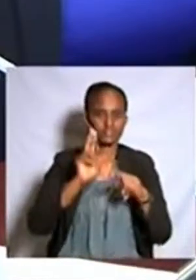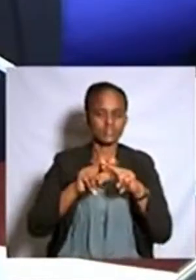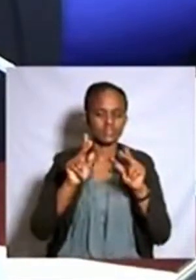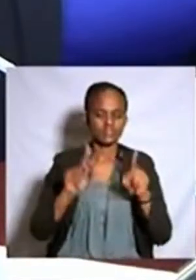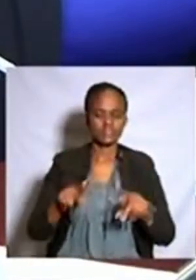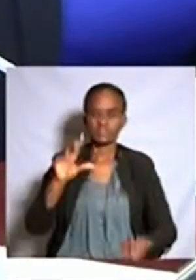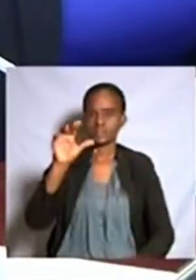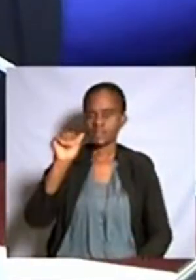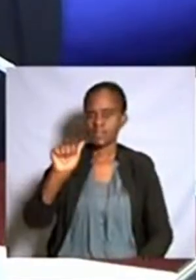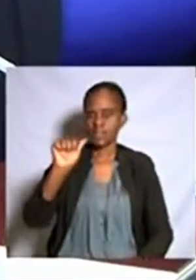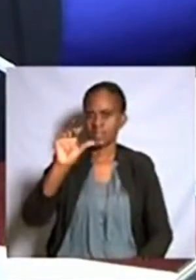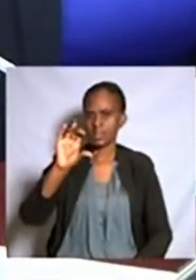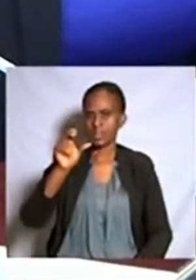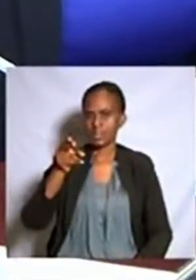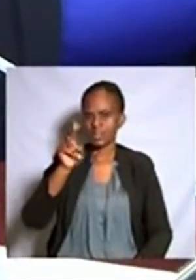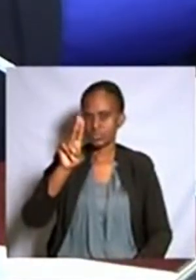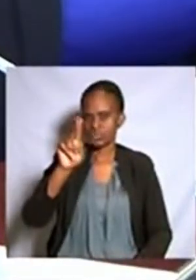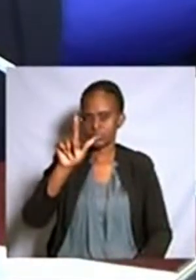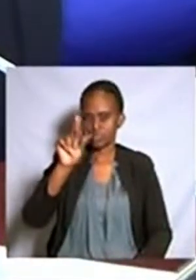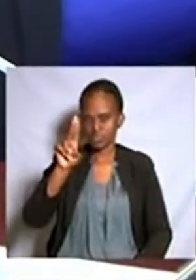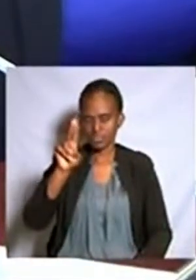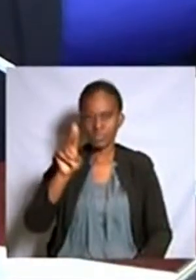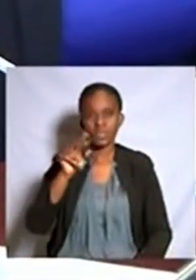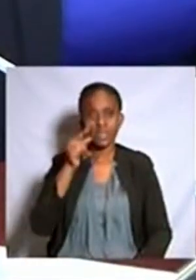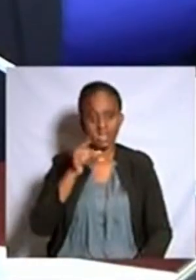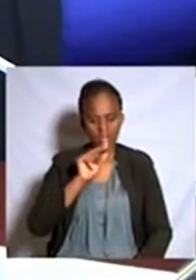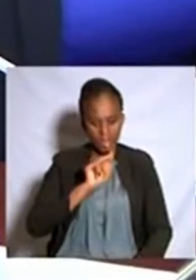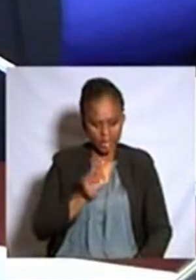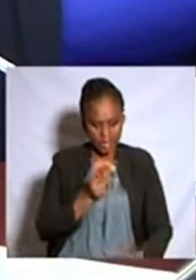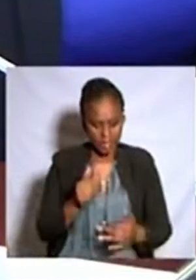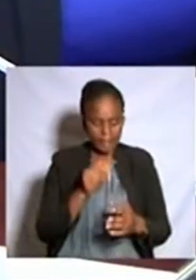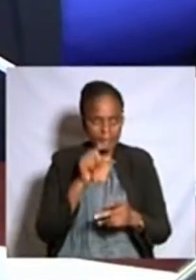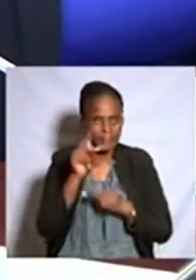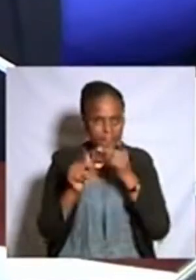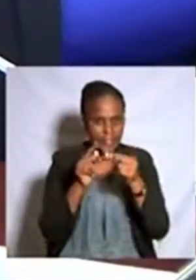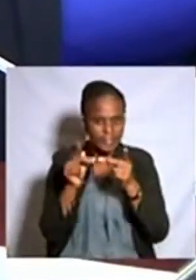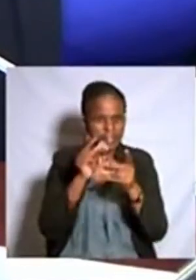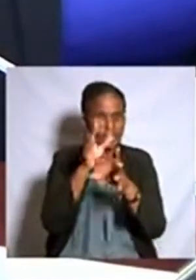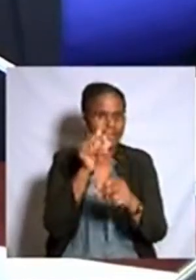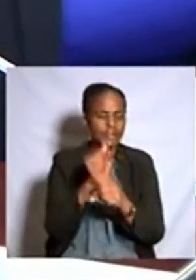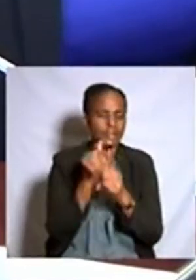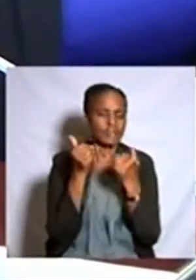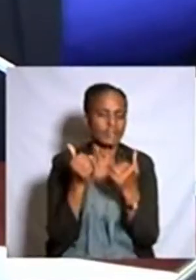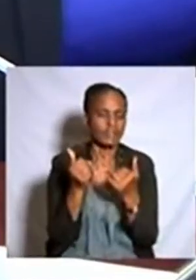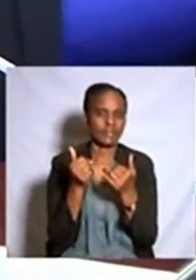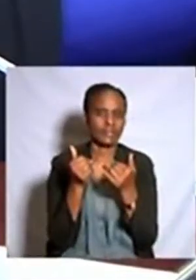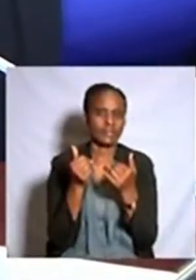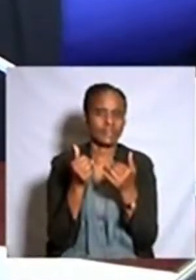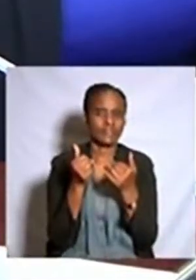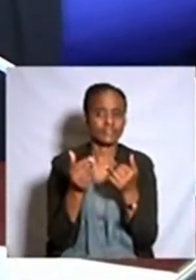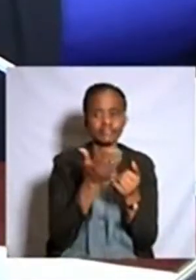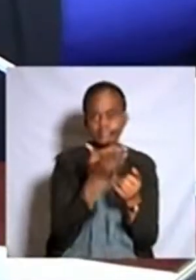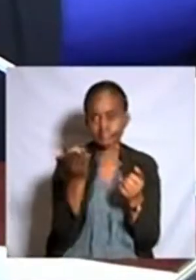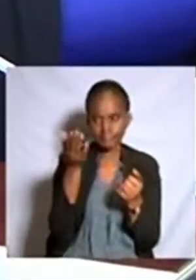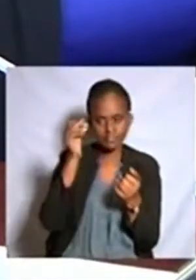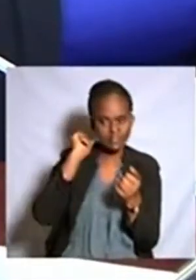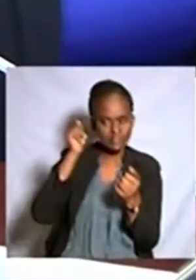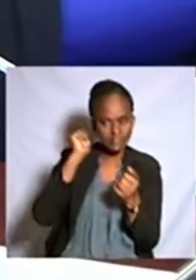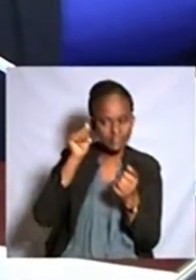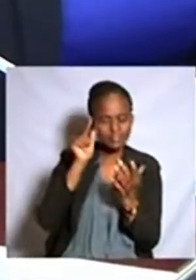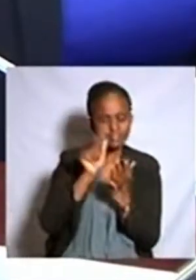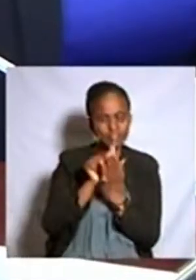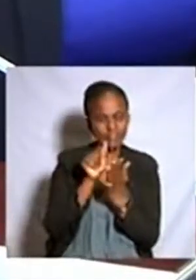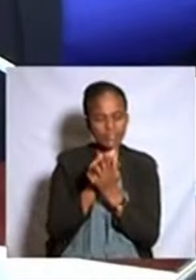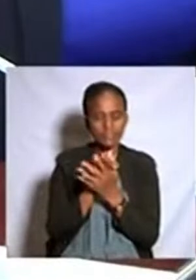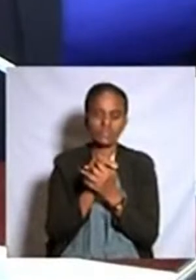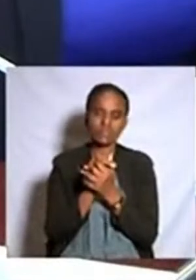Achudu Mutinta Vines. We are in the process of obtaining consent to assign at Lusaka City